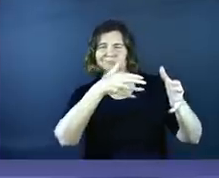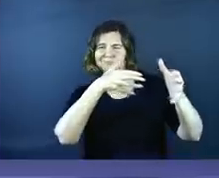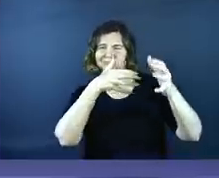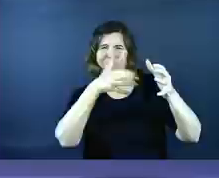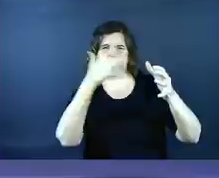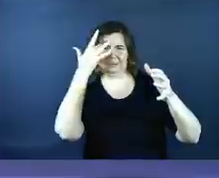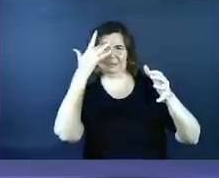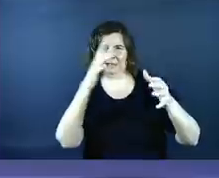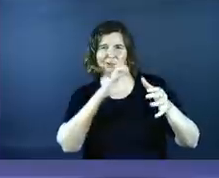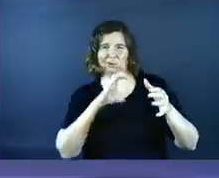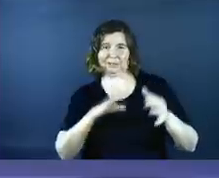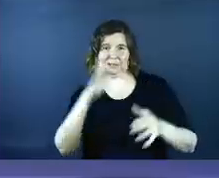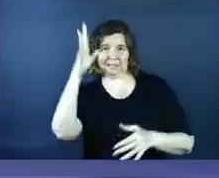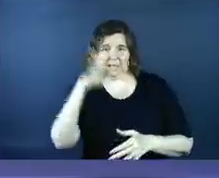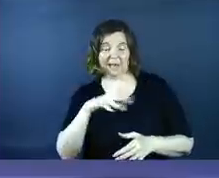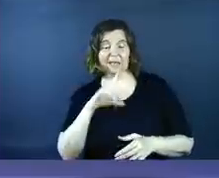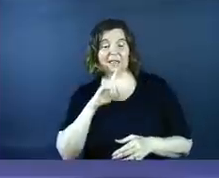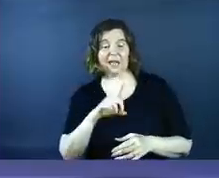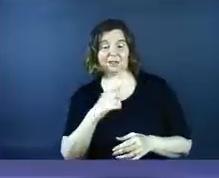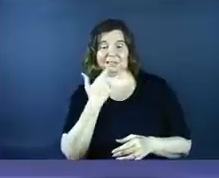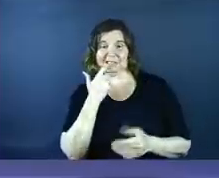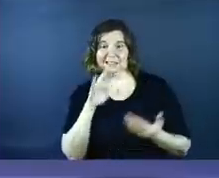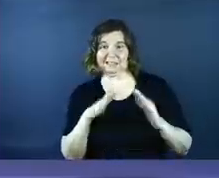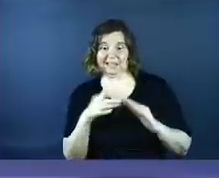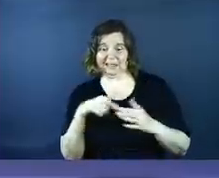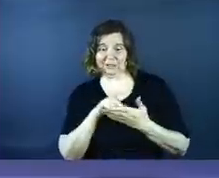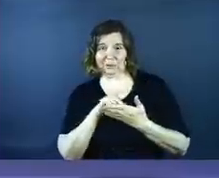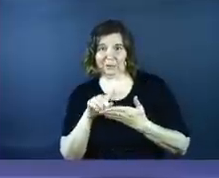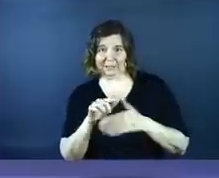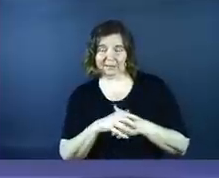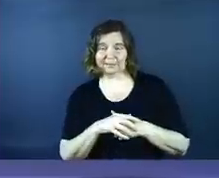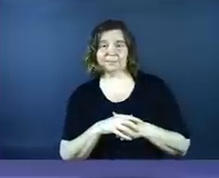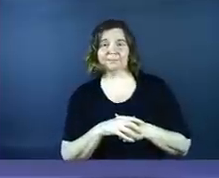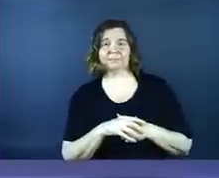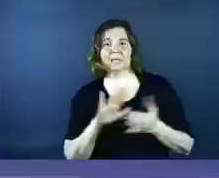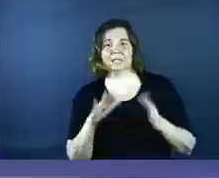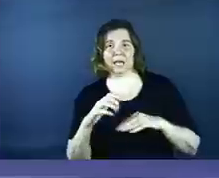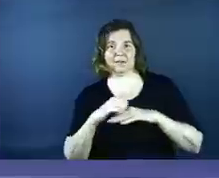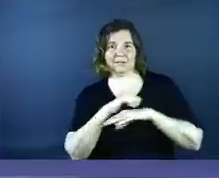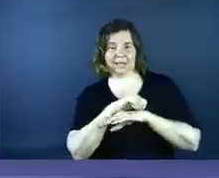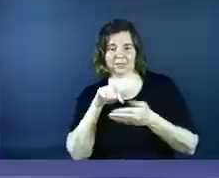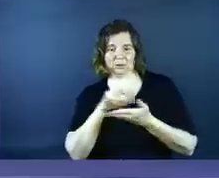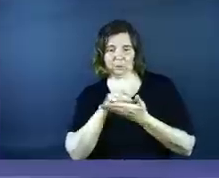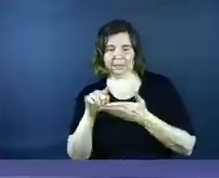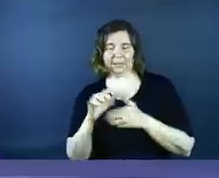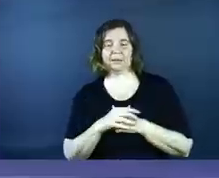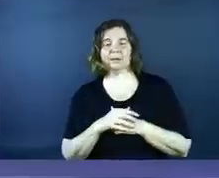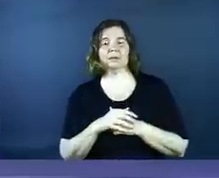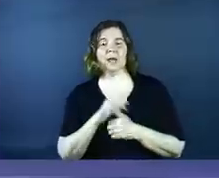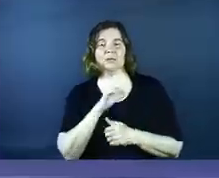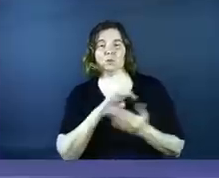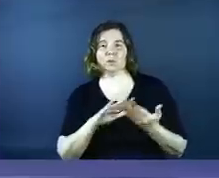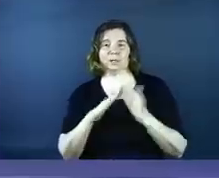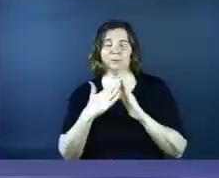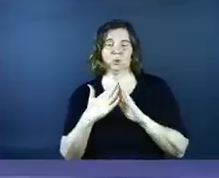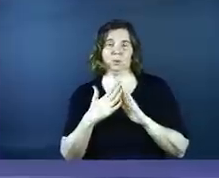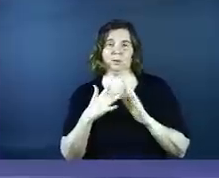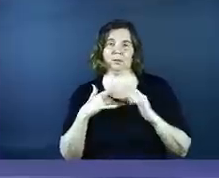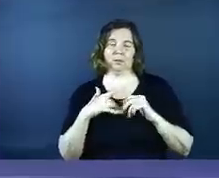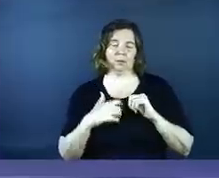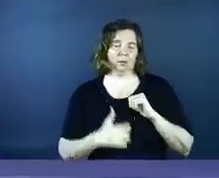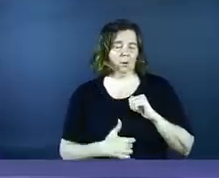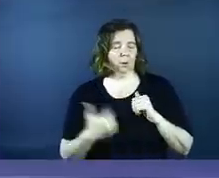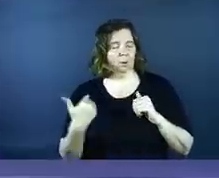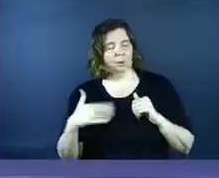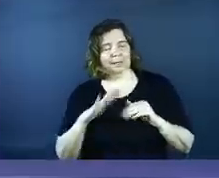intelligent Christian guy. He actually just died this week, died of cancer this week. And the Christian community has been